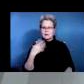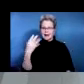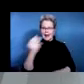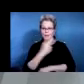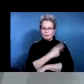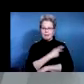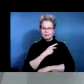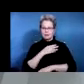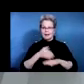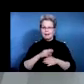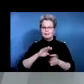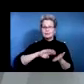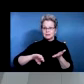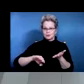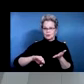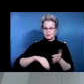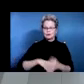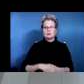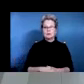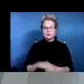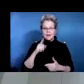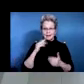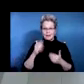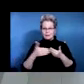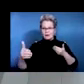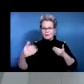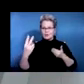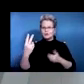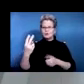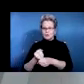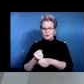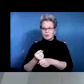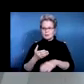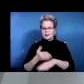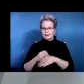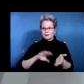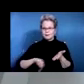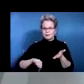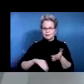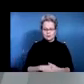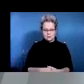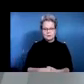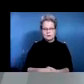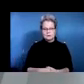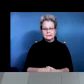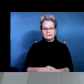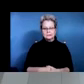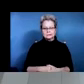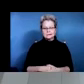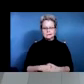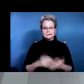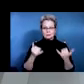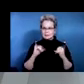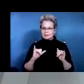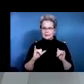for the, the two year period that he was discharged from our program. Um, so once he left the hospital, there was still regular conversation with